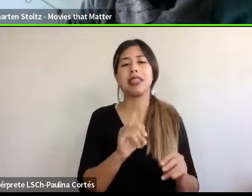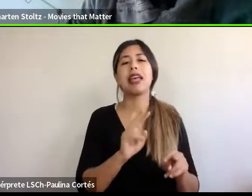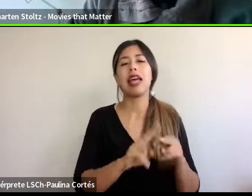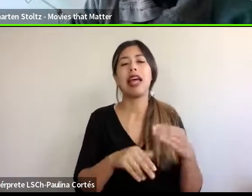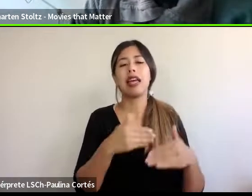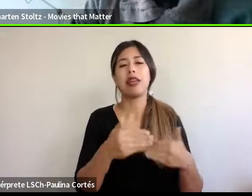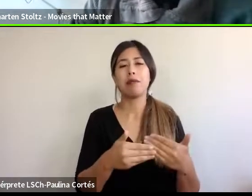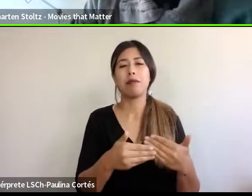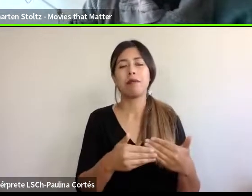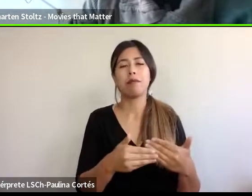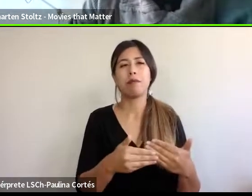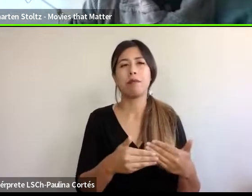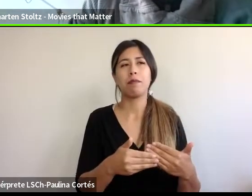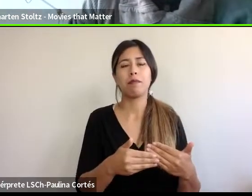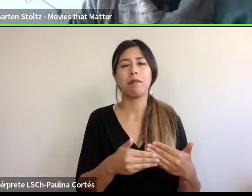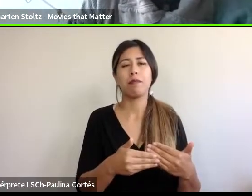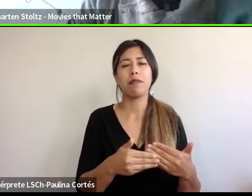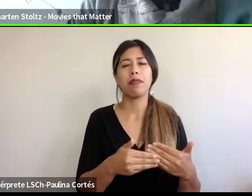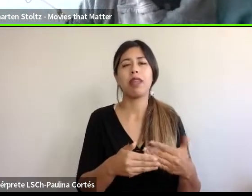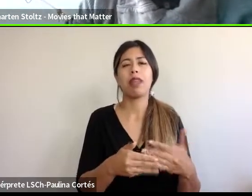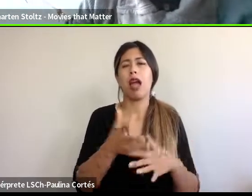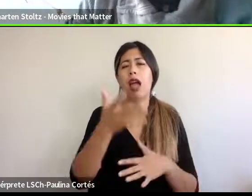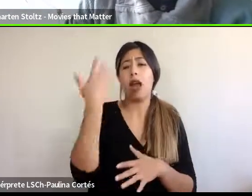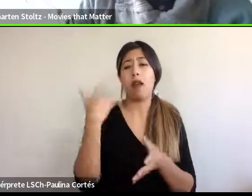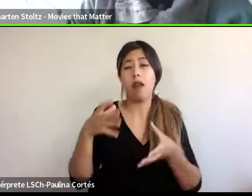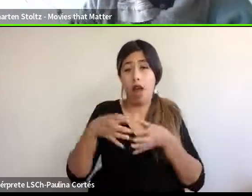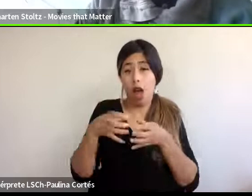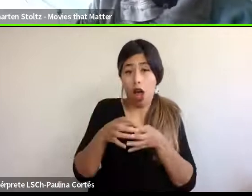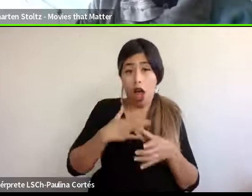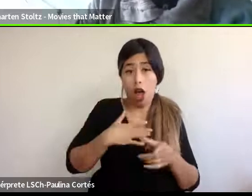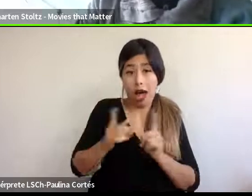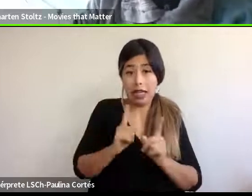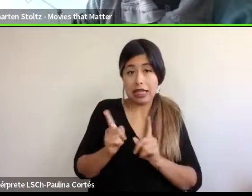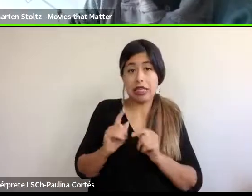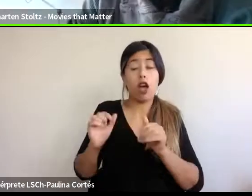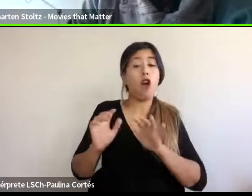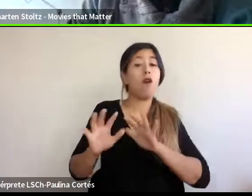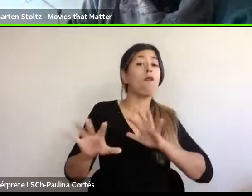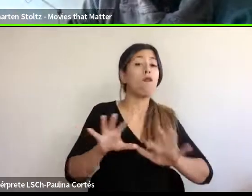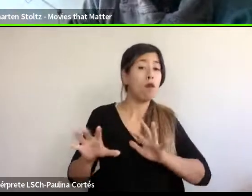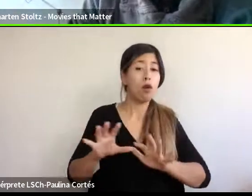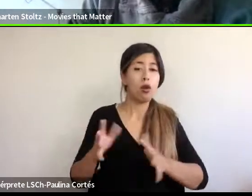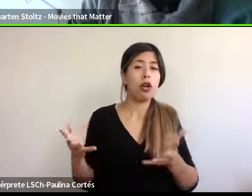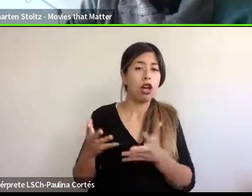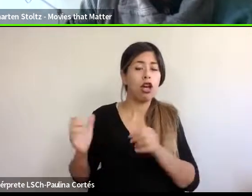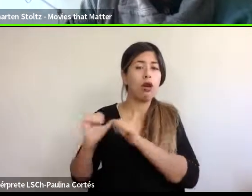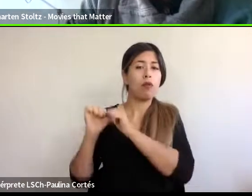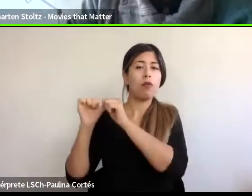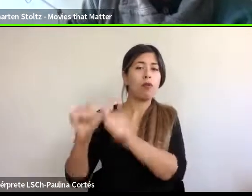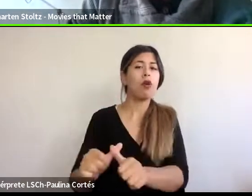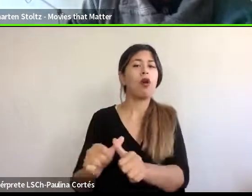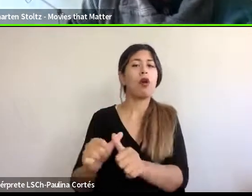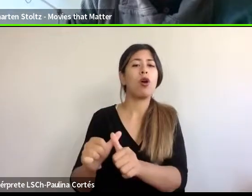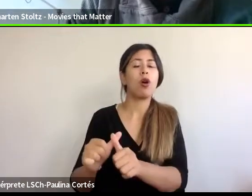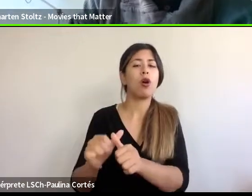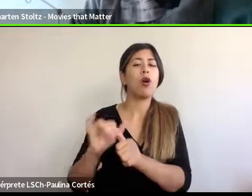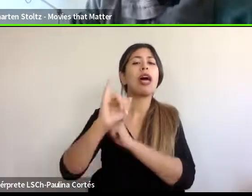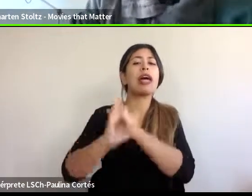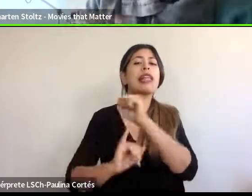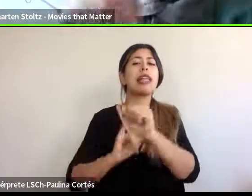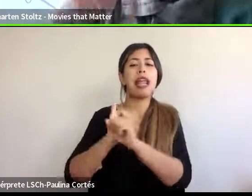years ago as the Amnesty International Film Festival. So there were a couple of people in Amnesty International, the